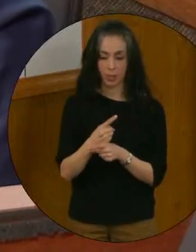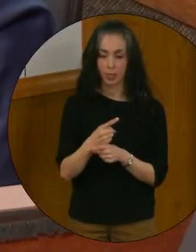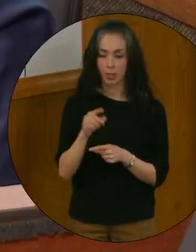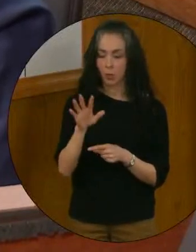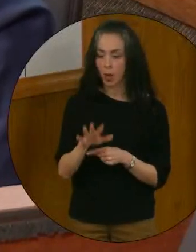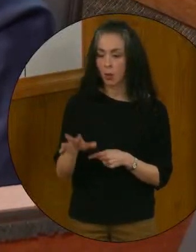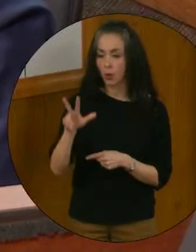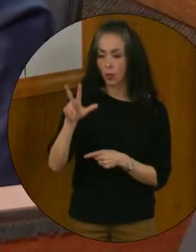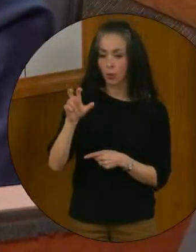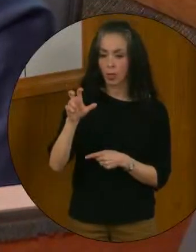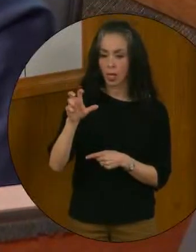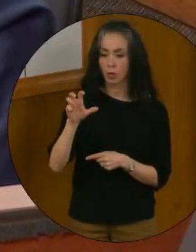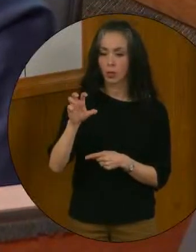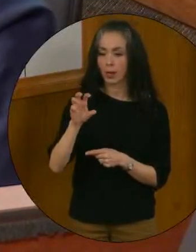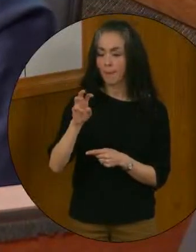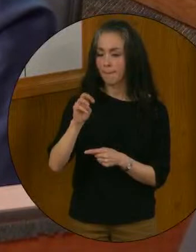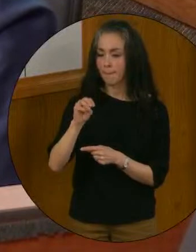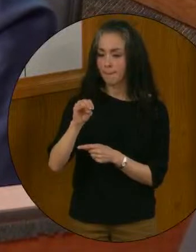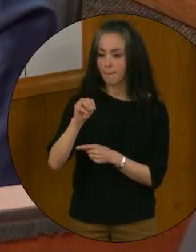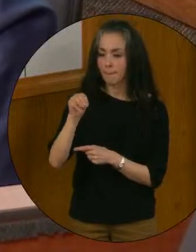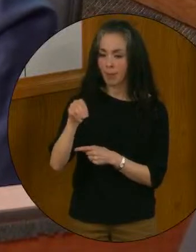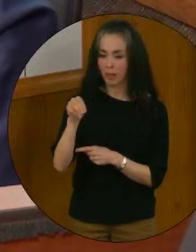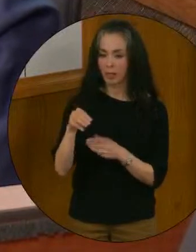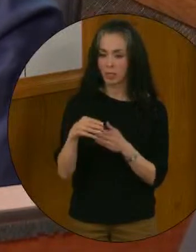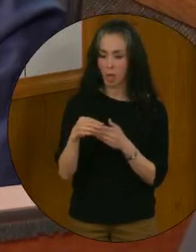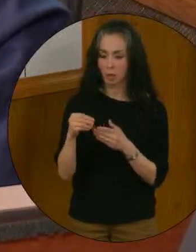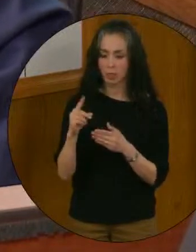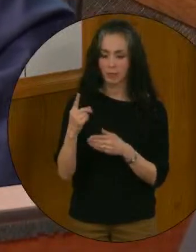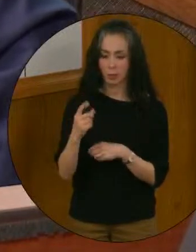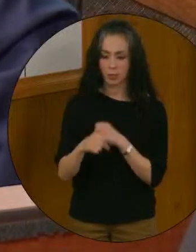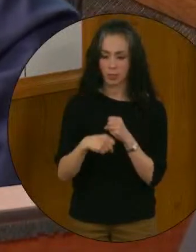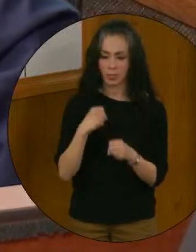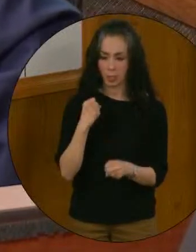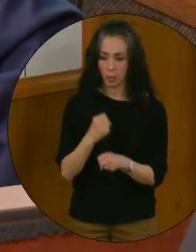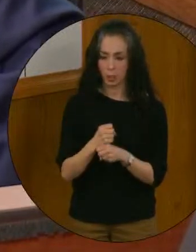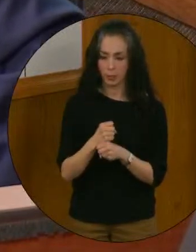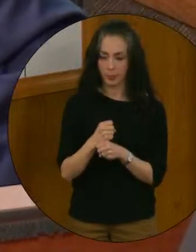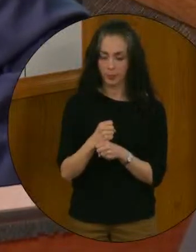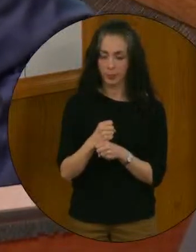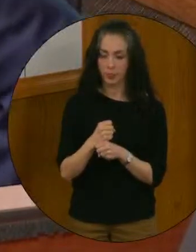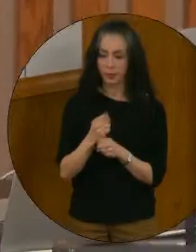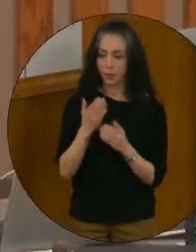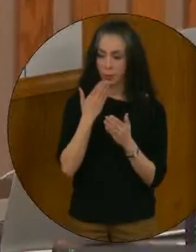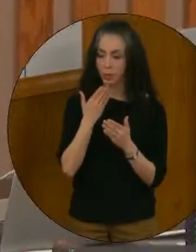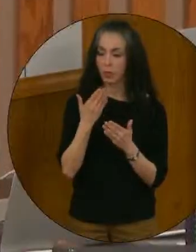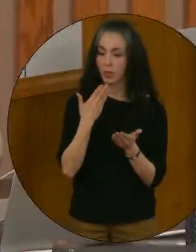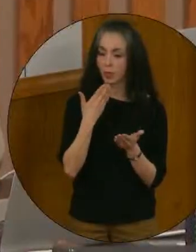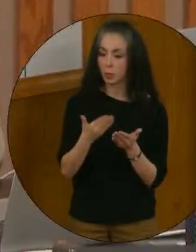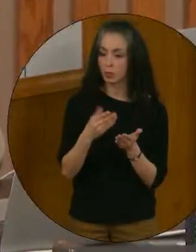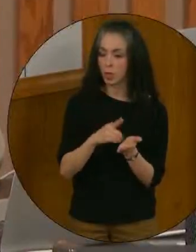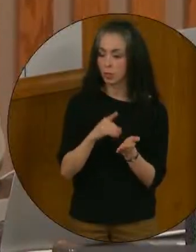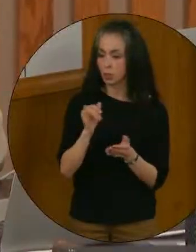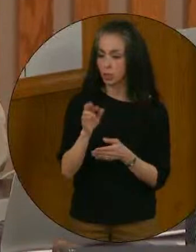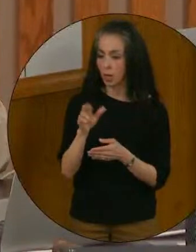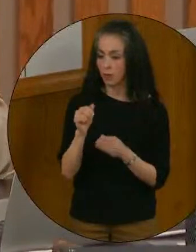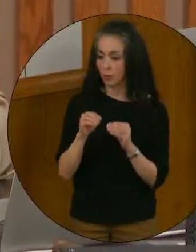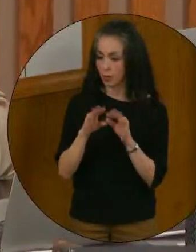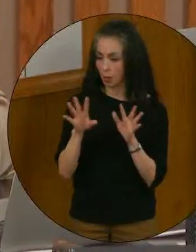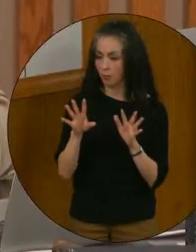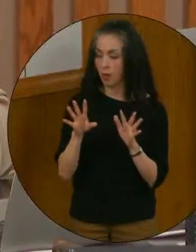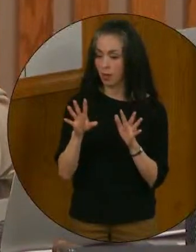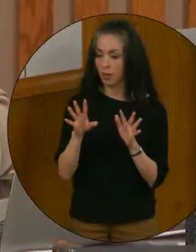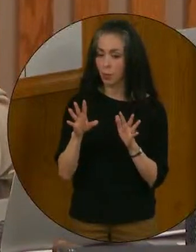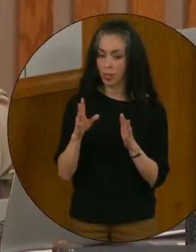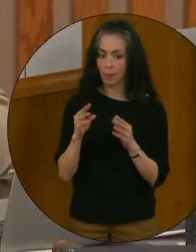$300 million that are coming in the first year of the biennium. Very good. Thank you, Dr. Jara, for that clarity. I know we will get